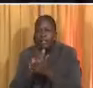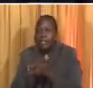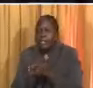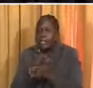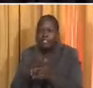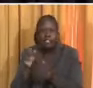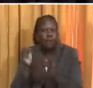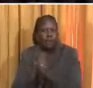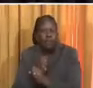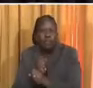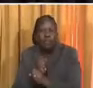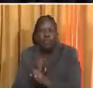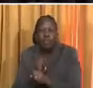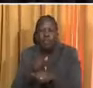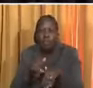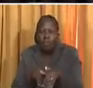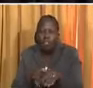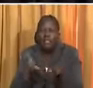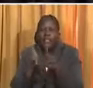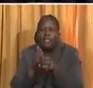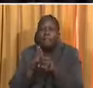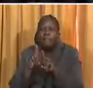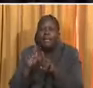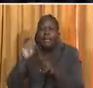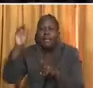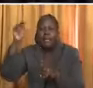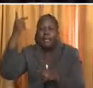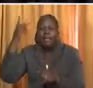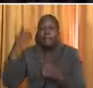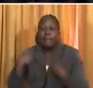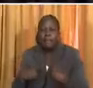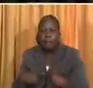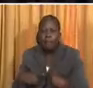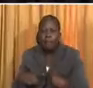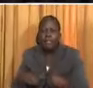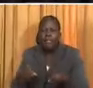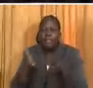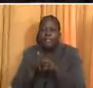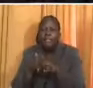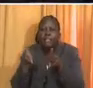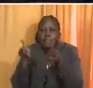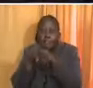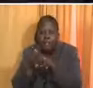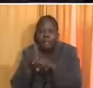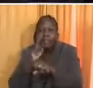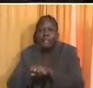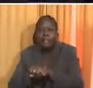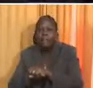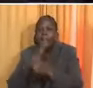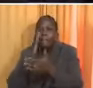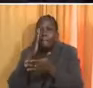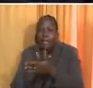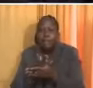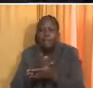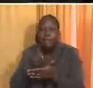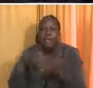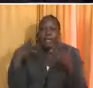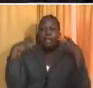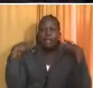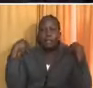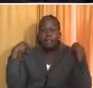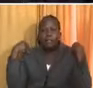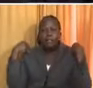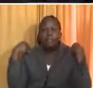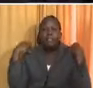an ordinary citizen because he is not, and at the same time claim to be exercising executive